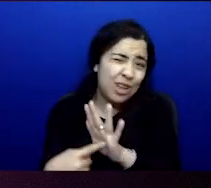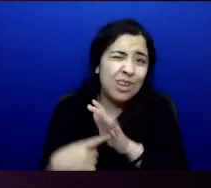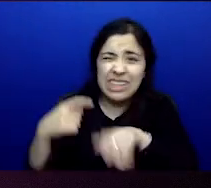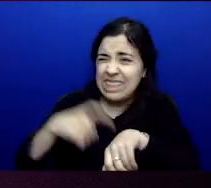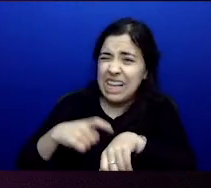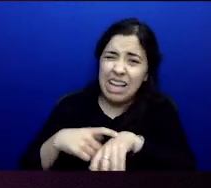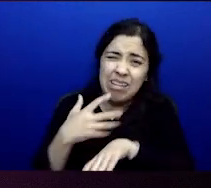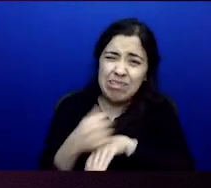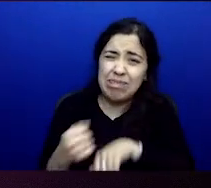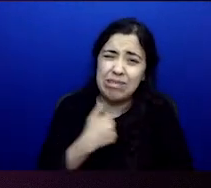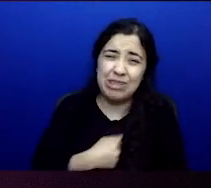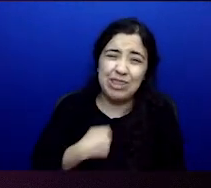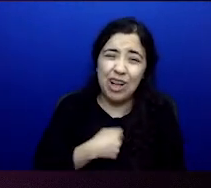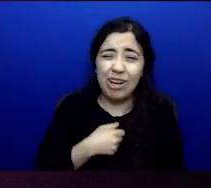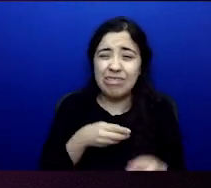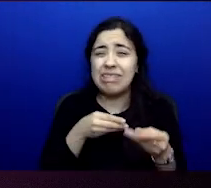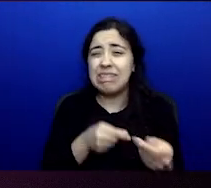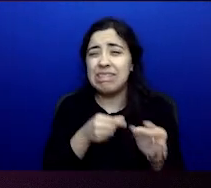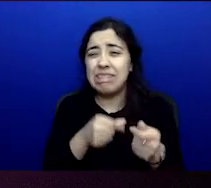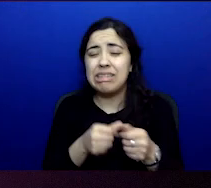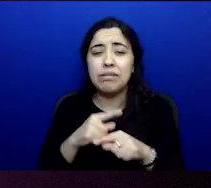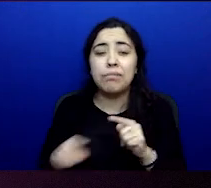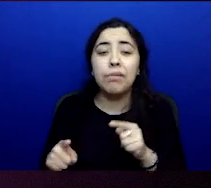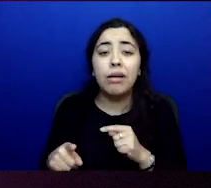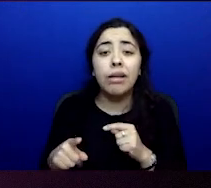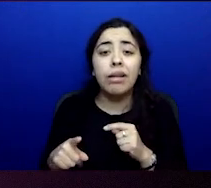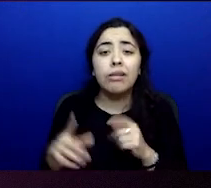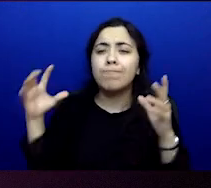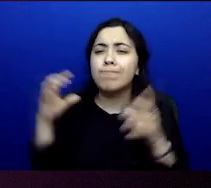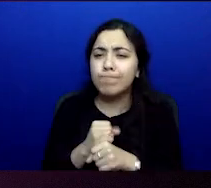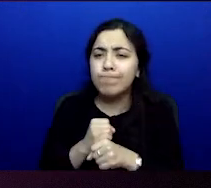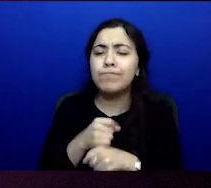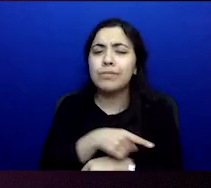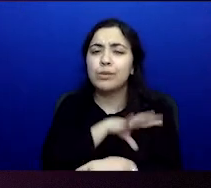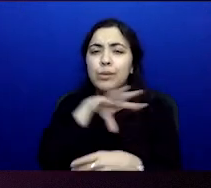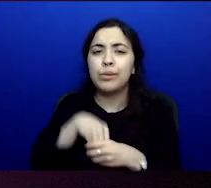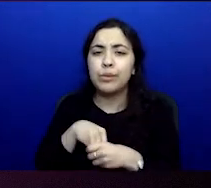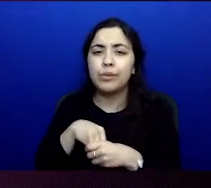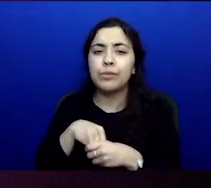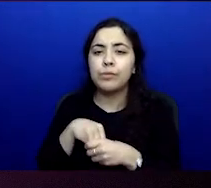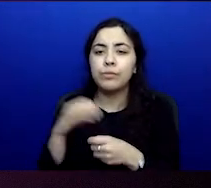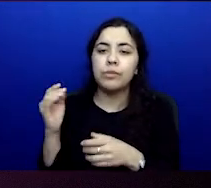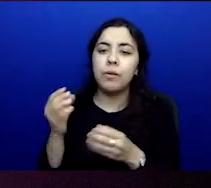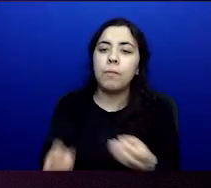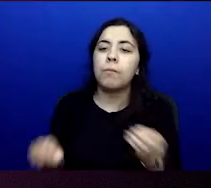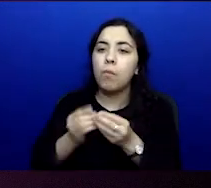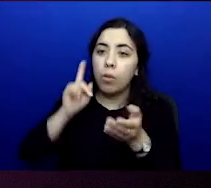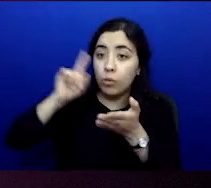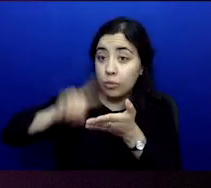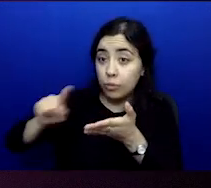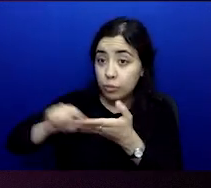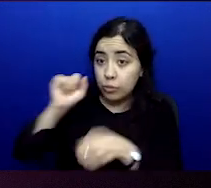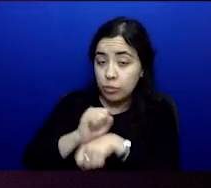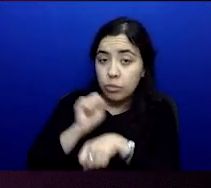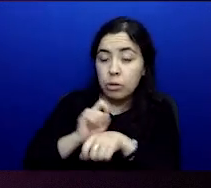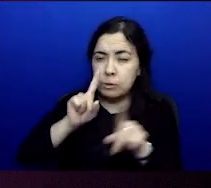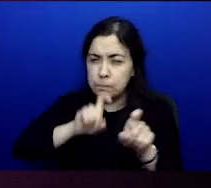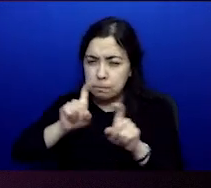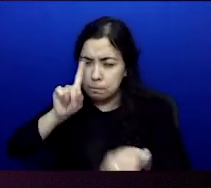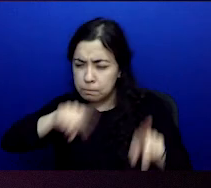time. Sorry for the teaser, but in a nutshell, this includes our further user research work to explore the